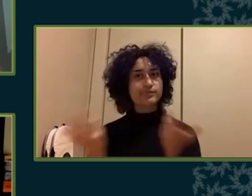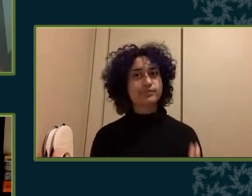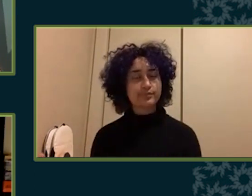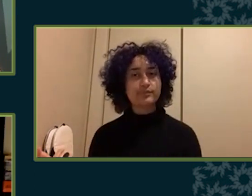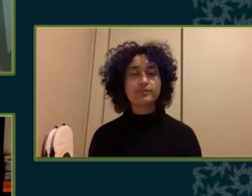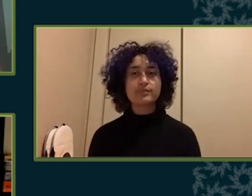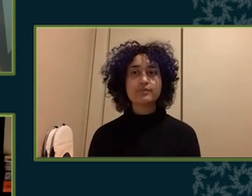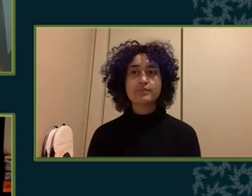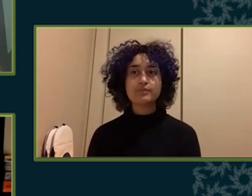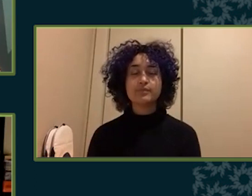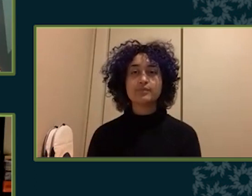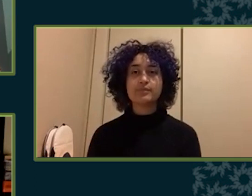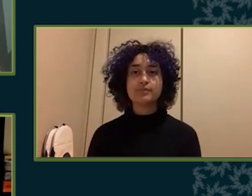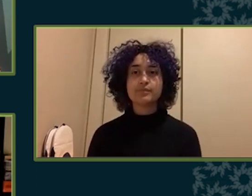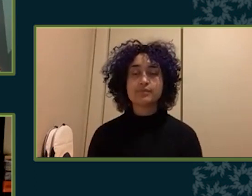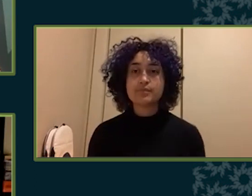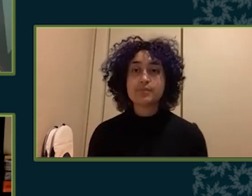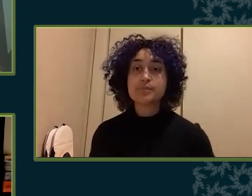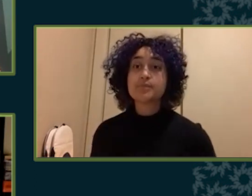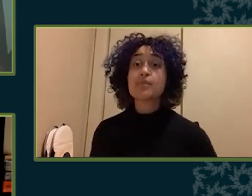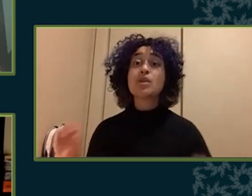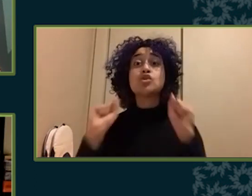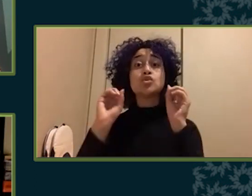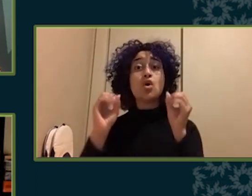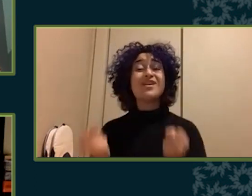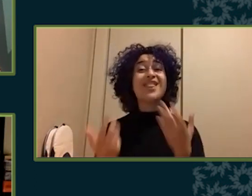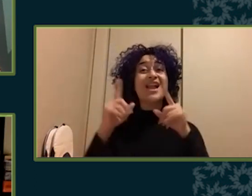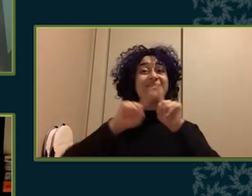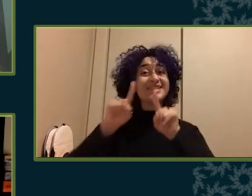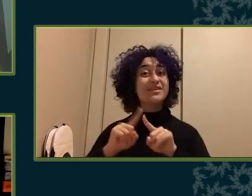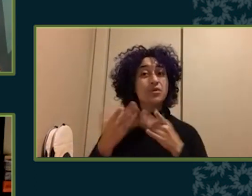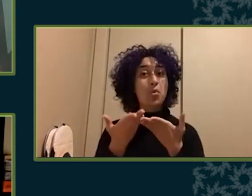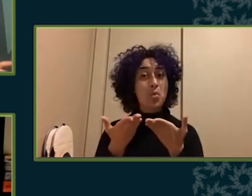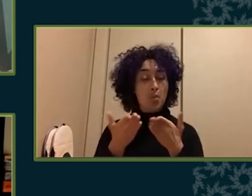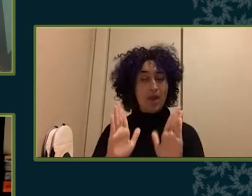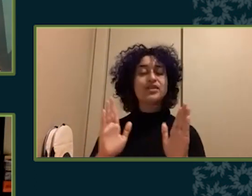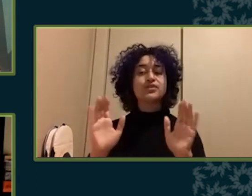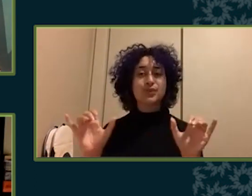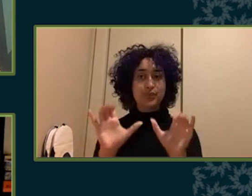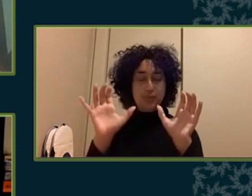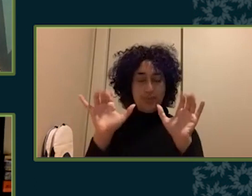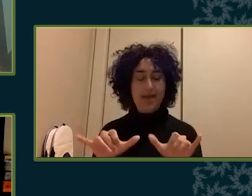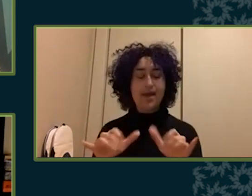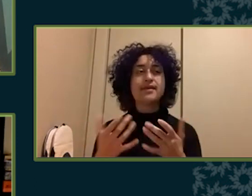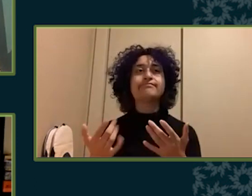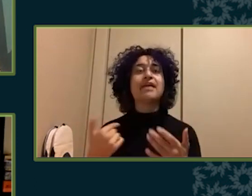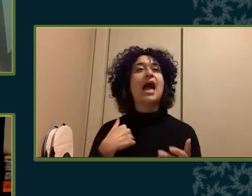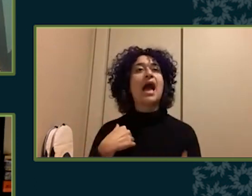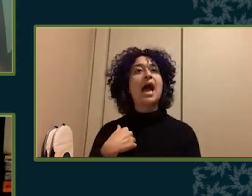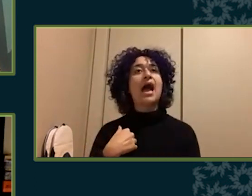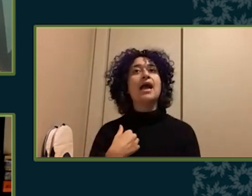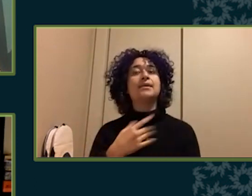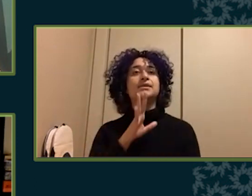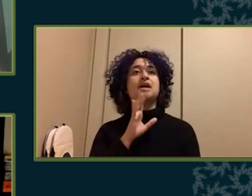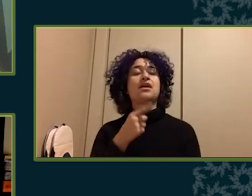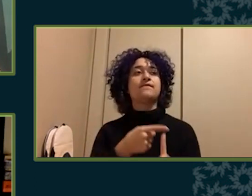So there are obviously a lot of different ways to do that. I speak with and coach a lot